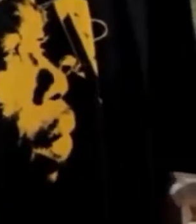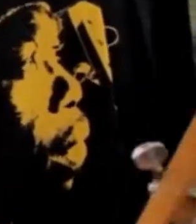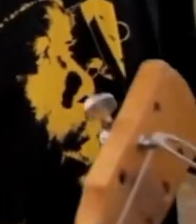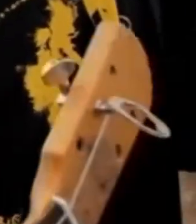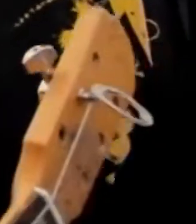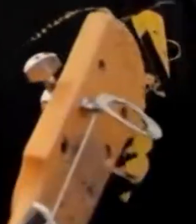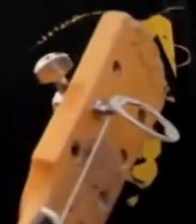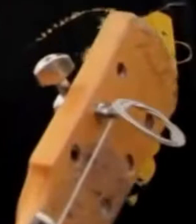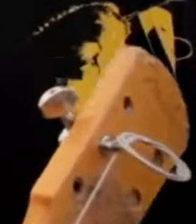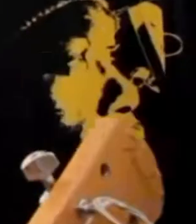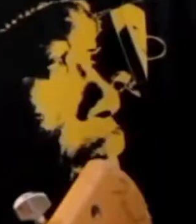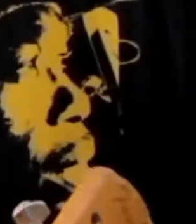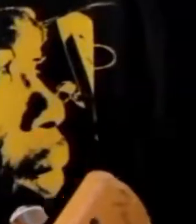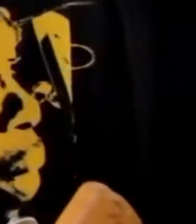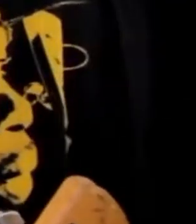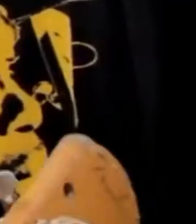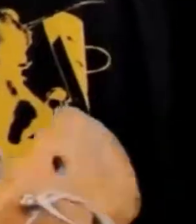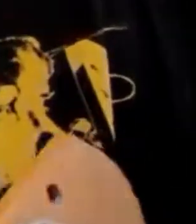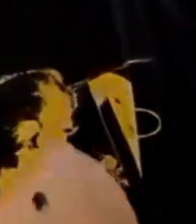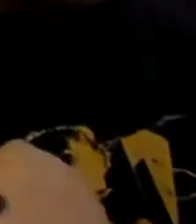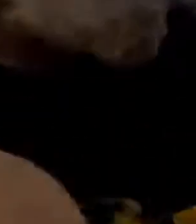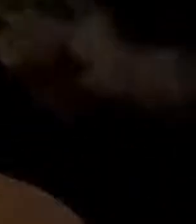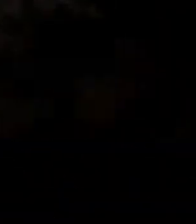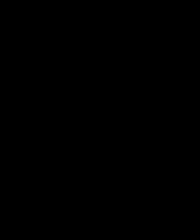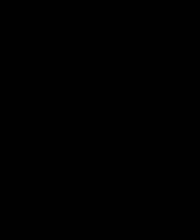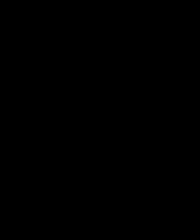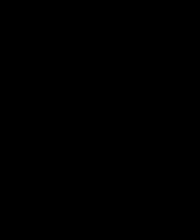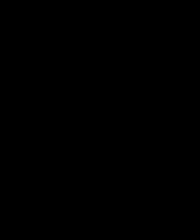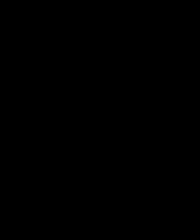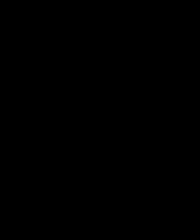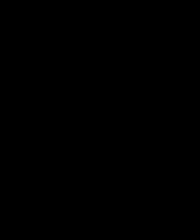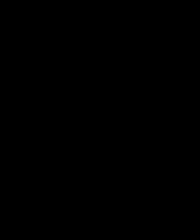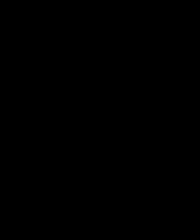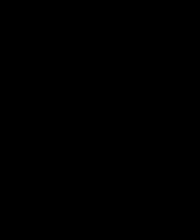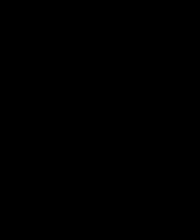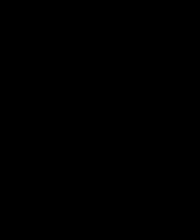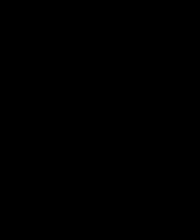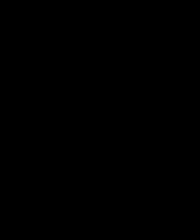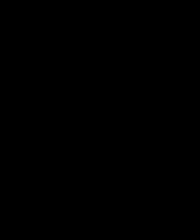Hot cup of tea in the morning early. Lucky, not too sweet. Bad. Yeah, man.